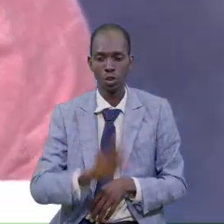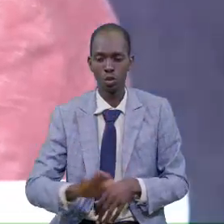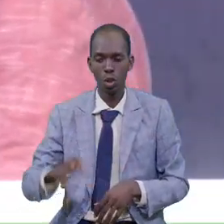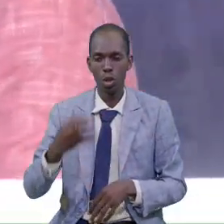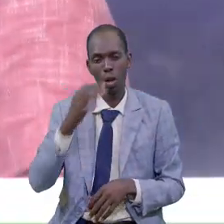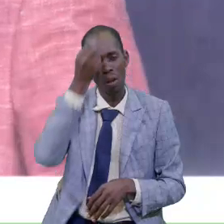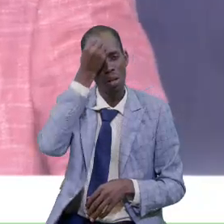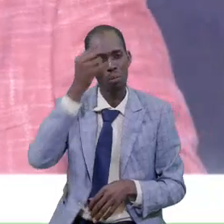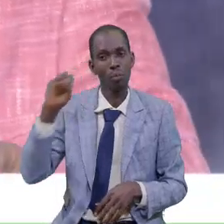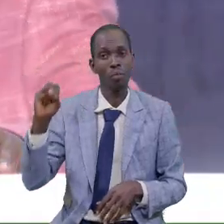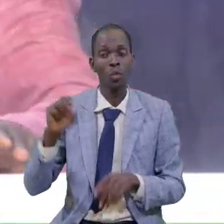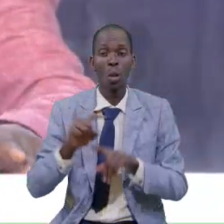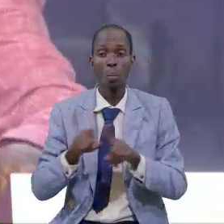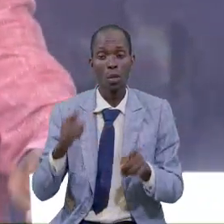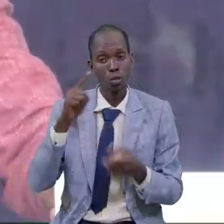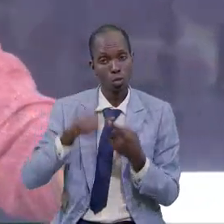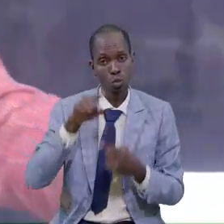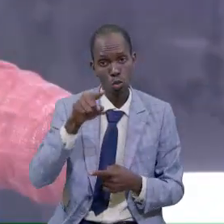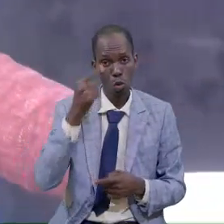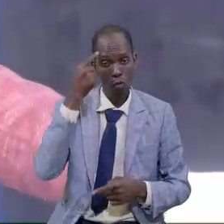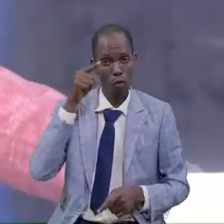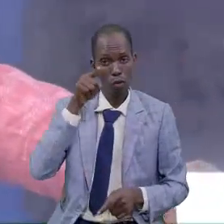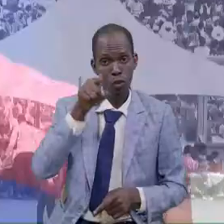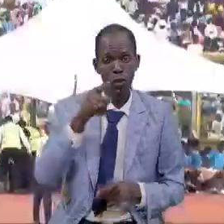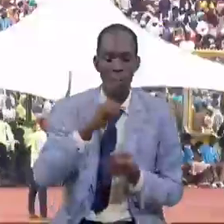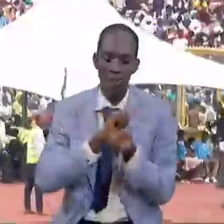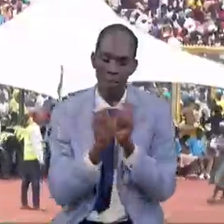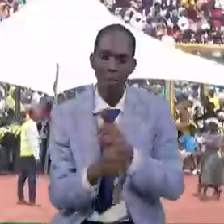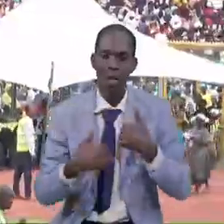to you, for you, the change has come today.